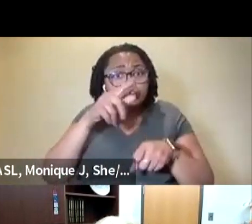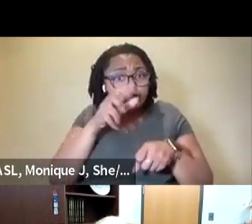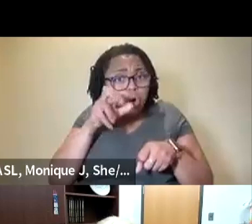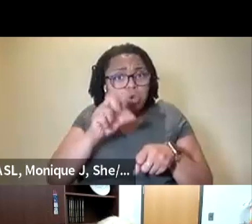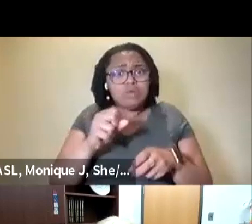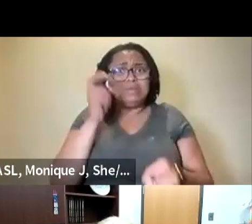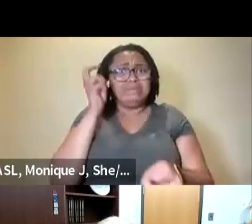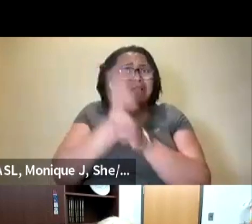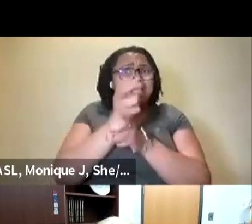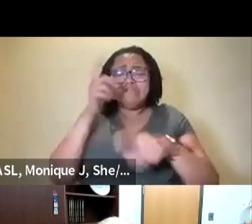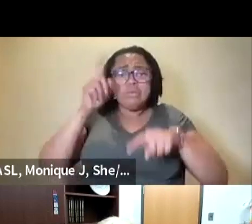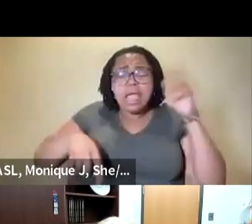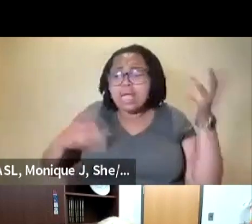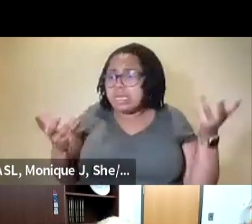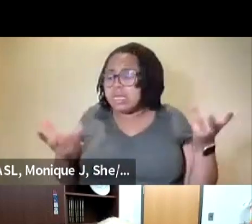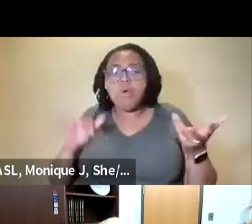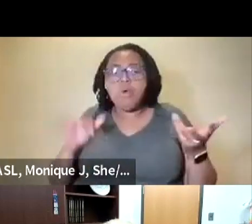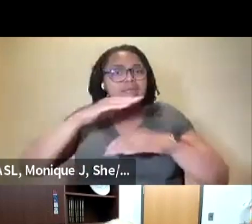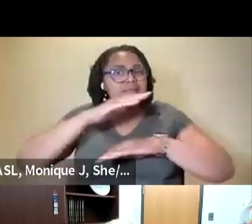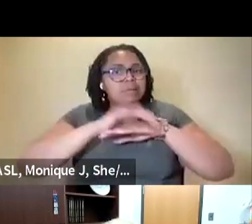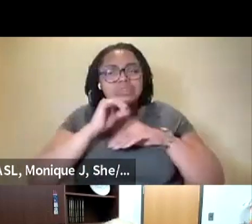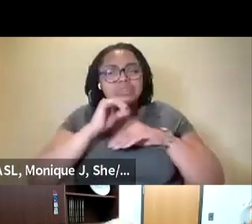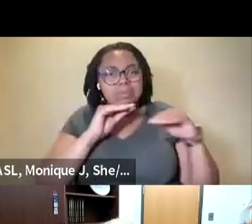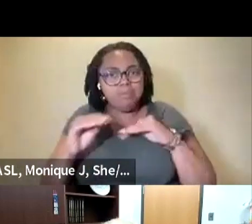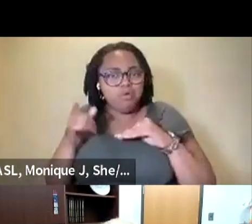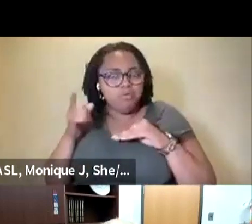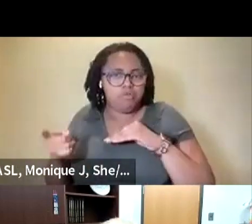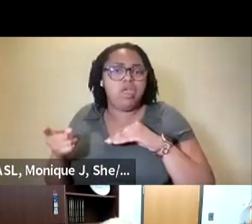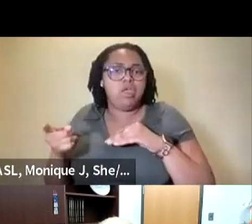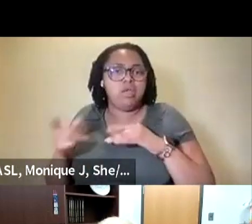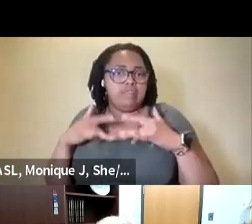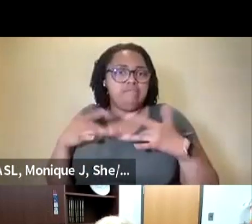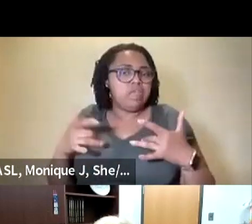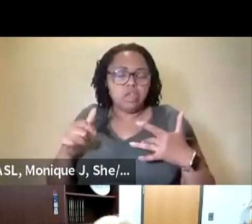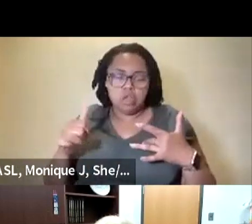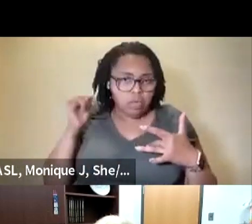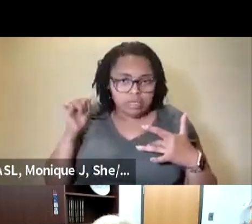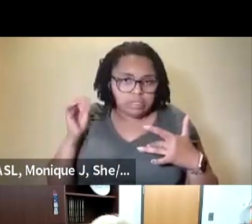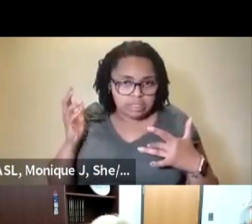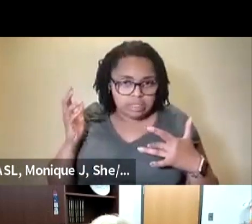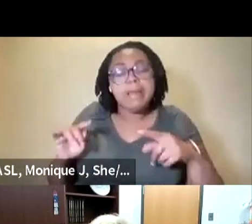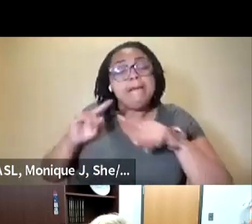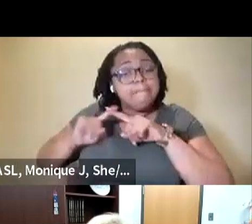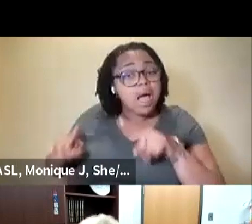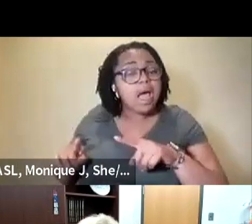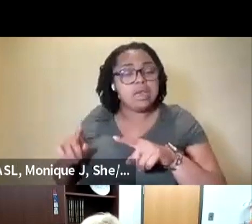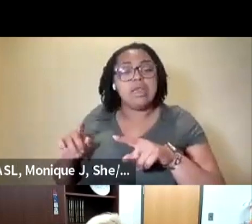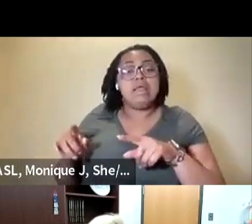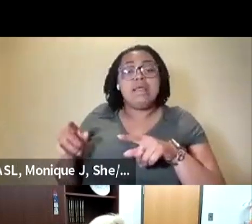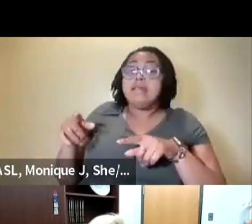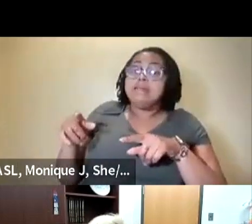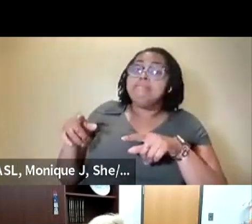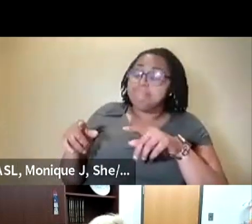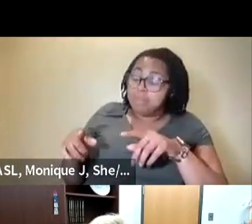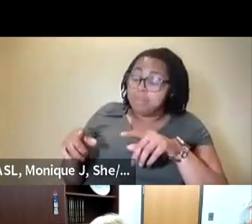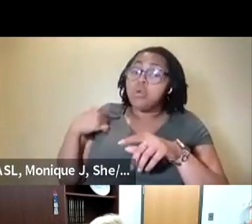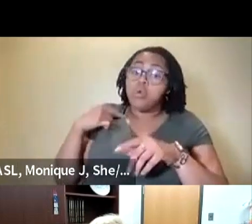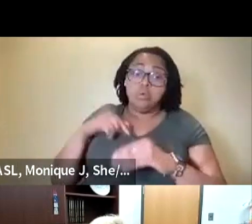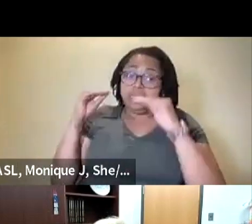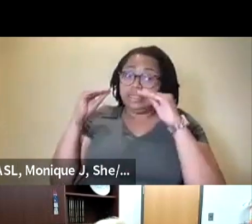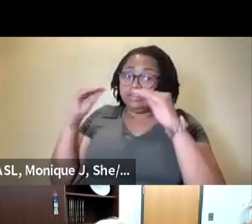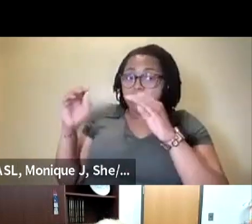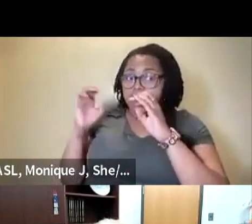table didn't get moved at that event that day, but the seed was planted. Okay, so that business owner now hopefully will be